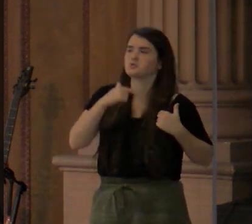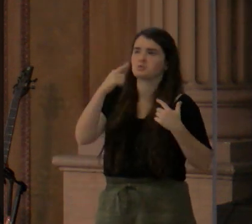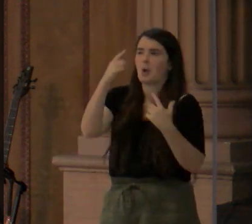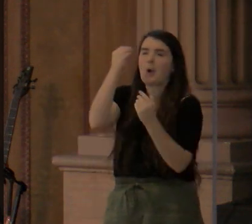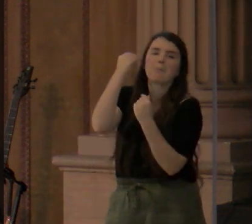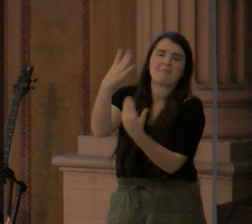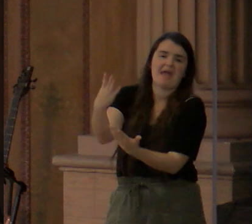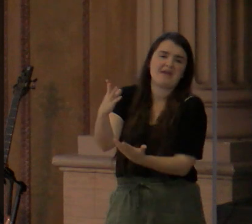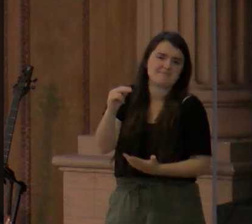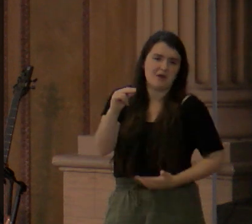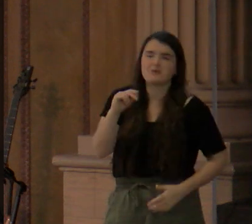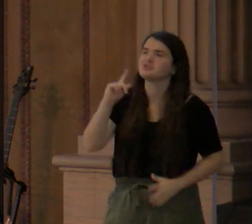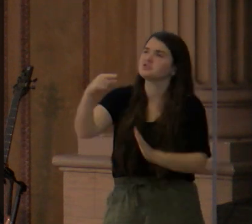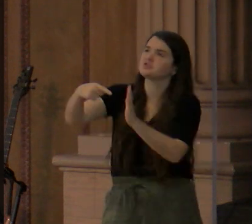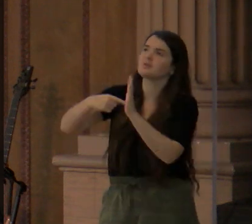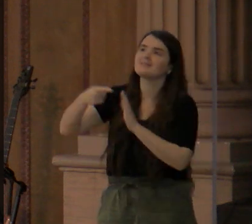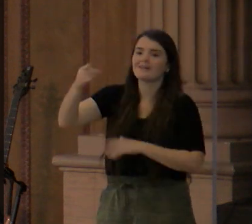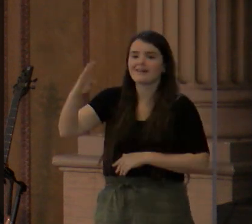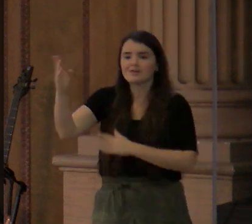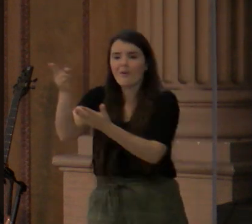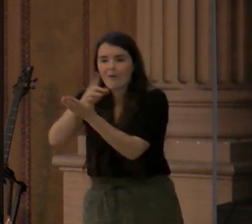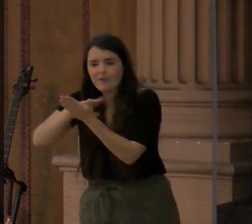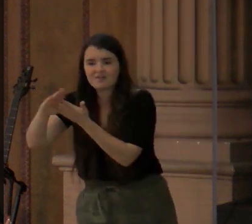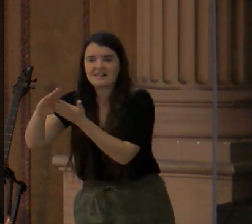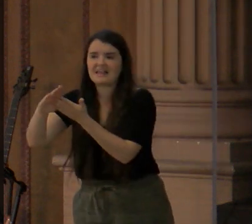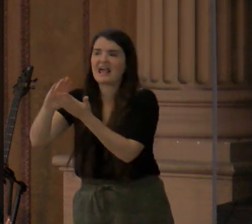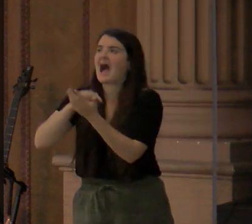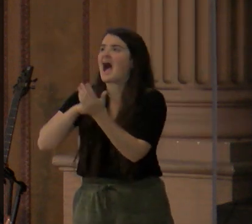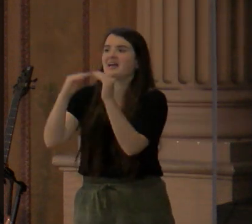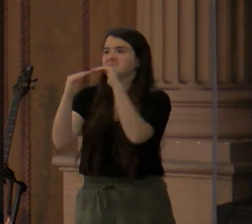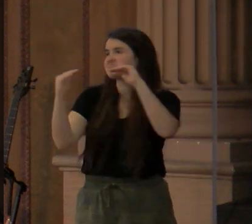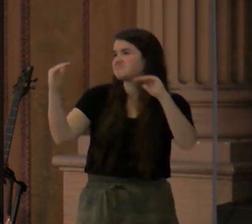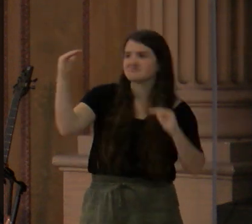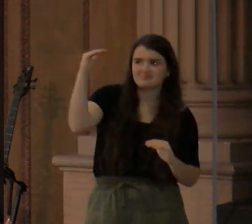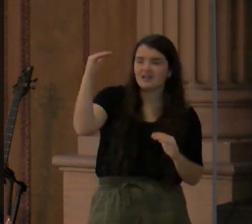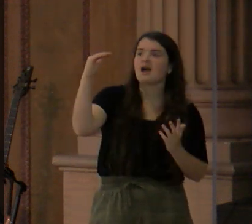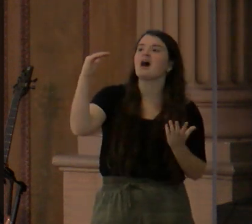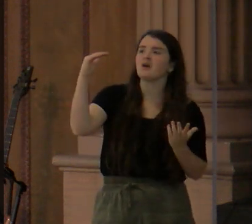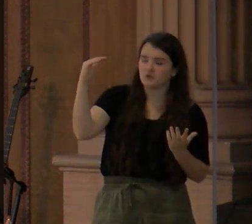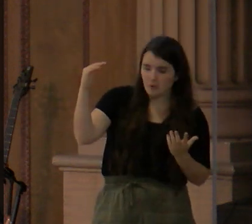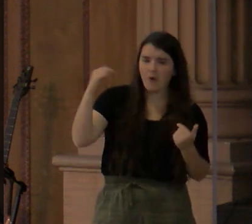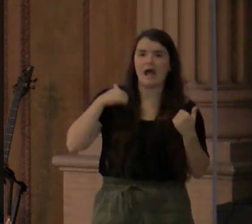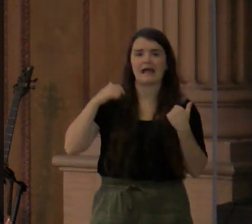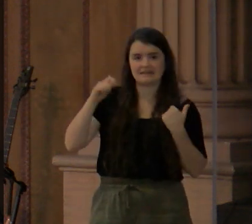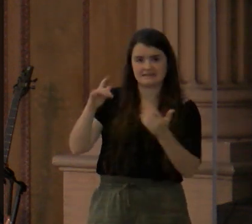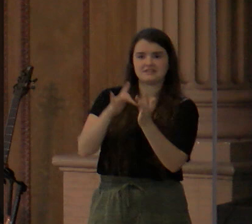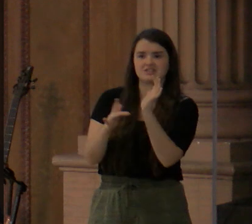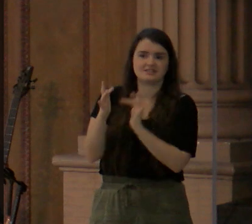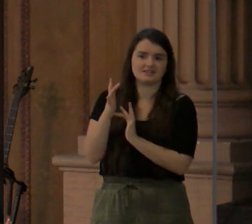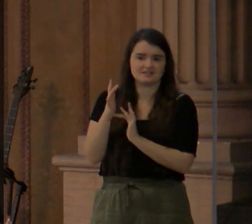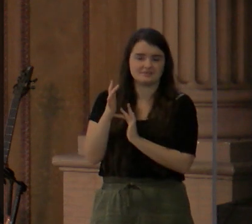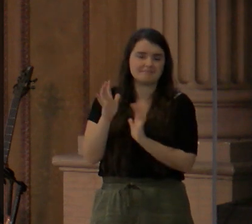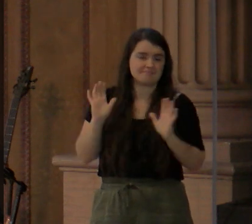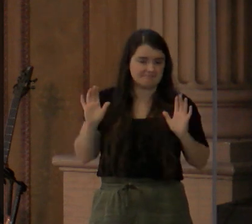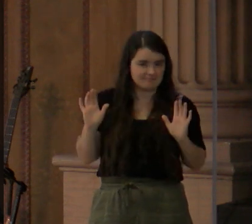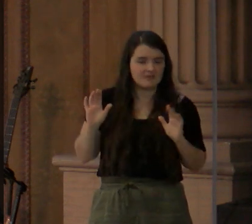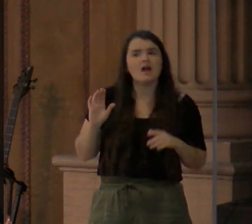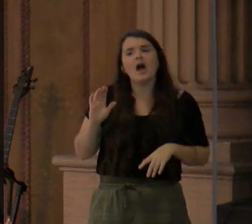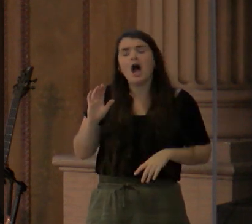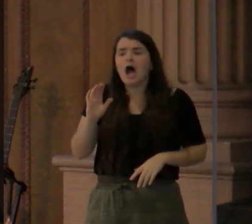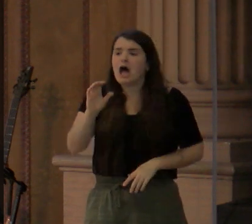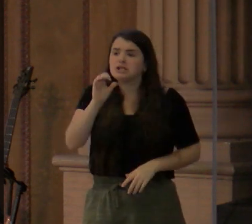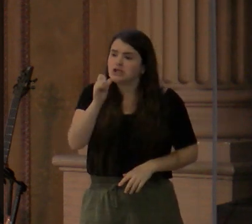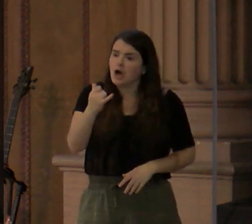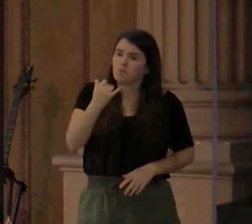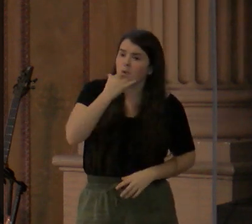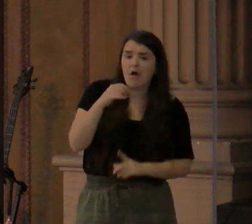God is. They show us how much we've fallen short so that in response to that, we run to Jesus for forgiveness. And now that's not totally